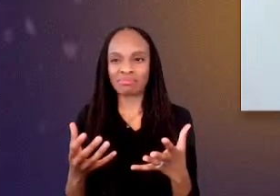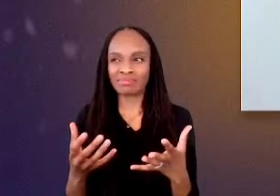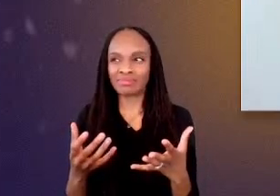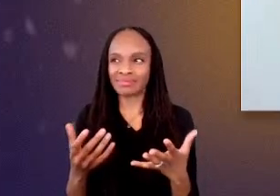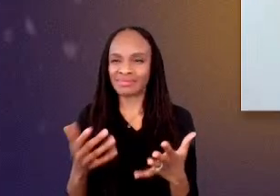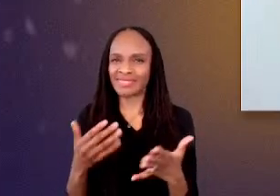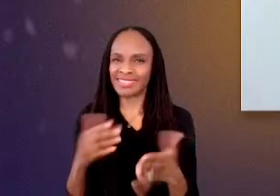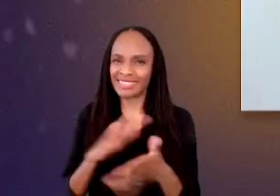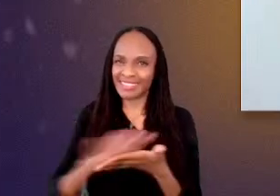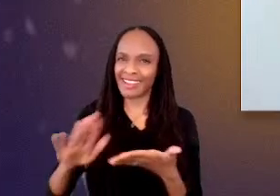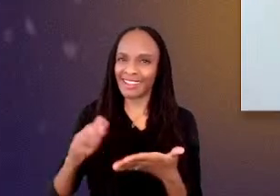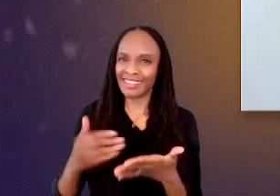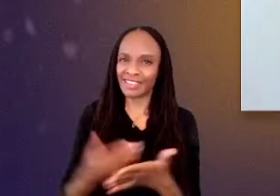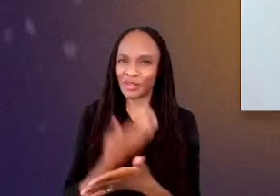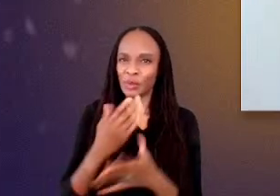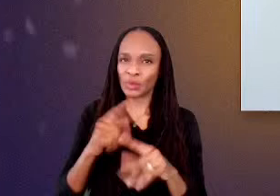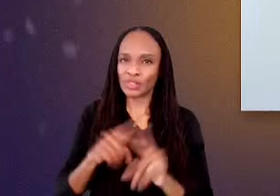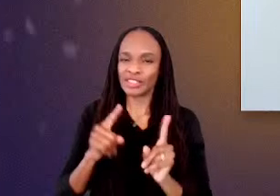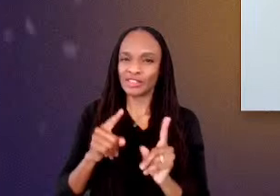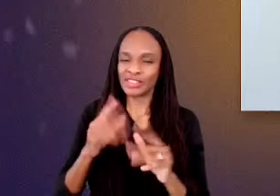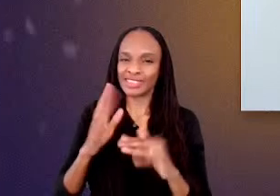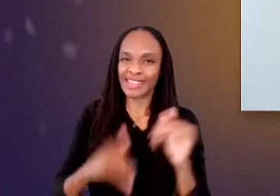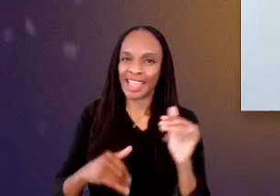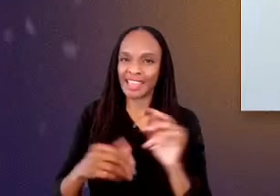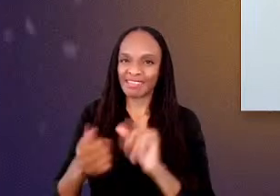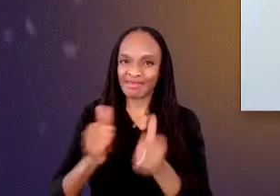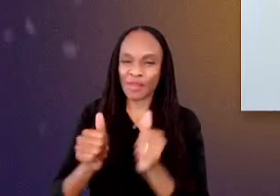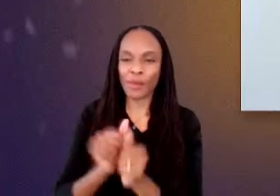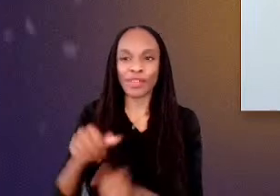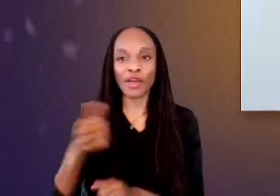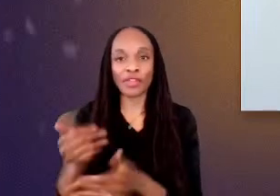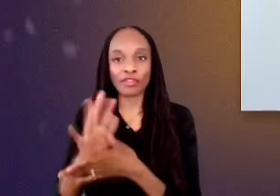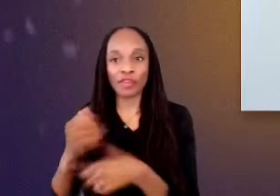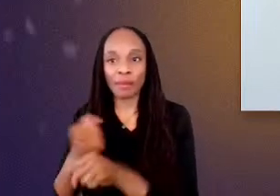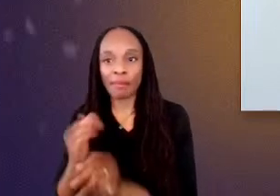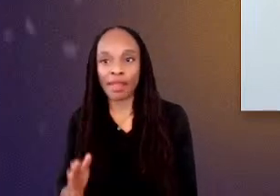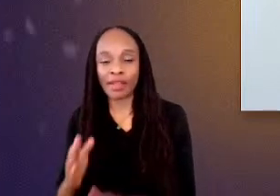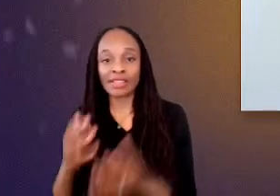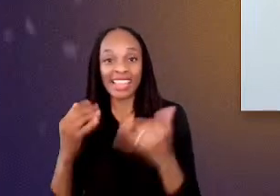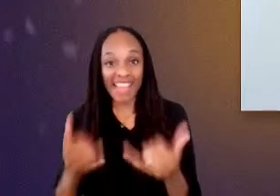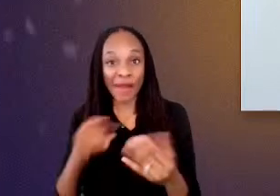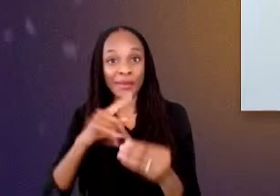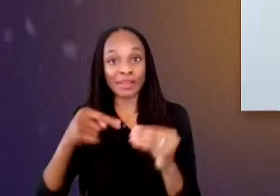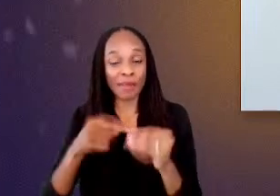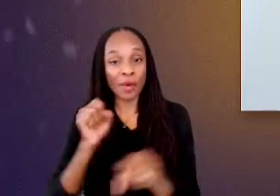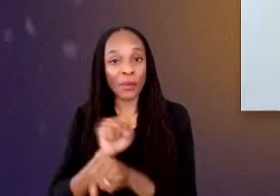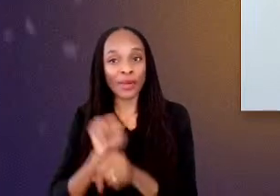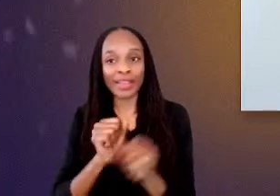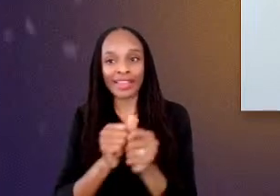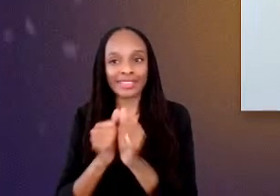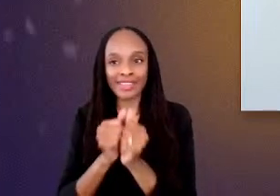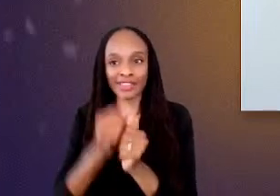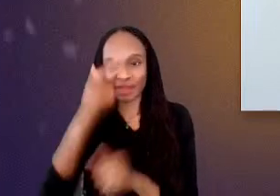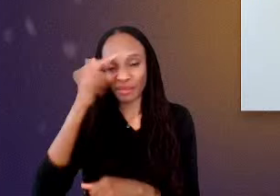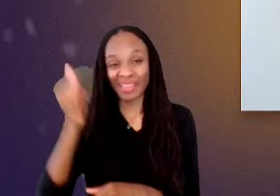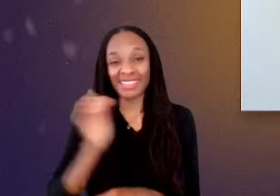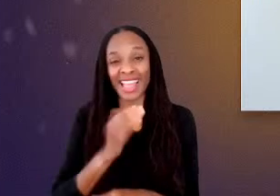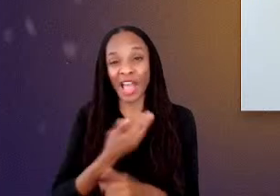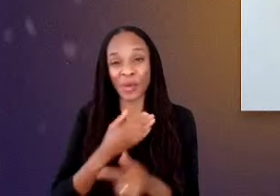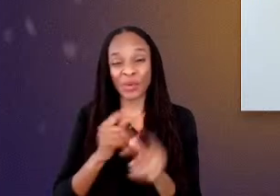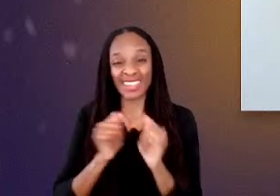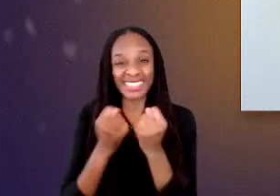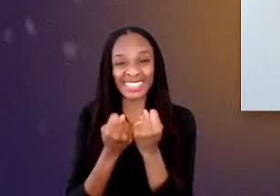difference from being in competition with other filmmakers to suddenly, oh, can we work together? Because we have this tiny team